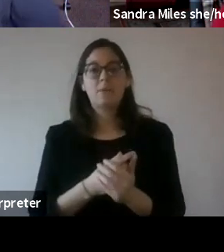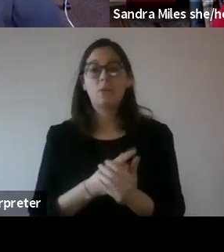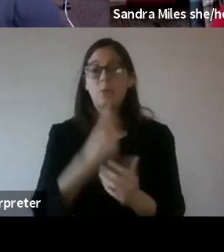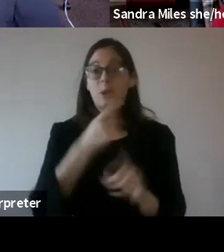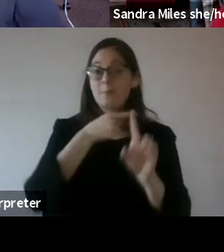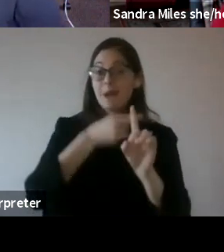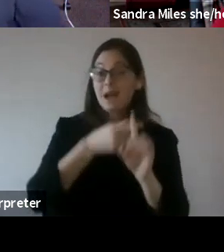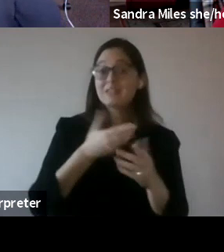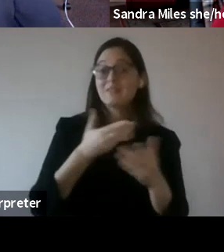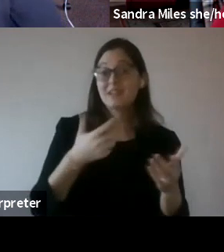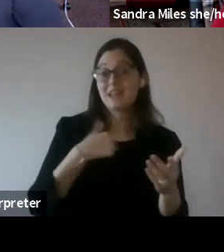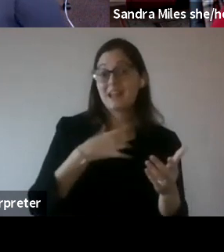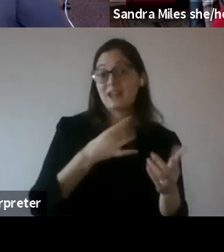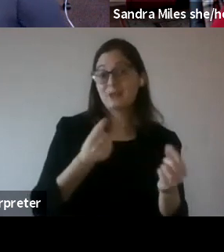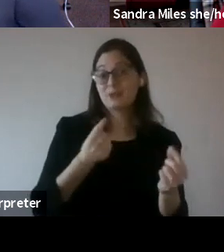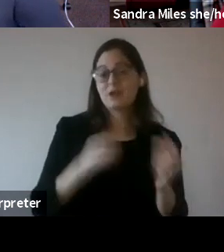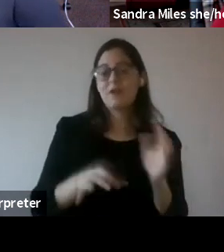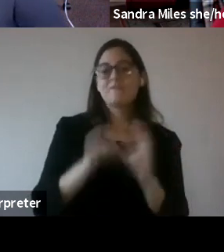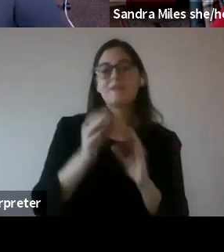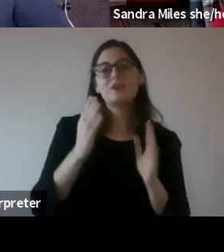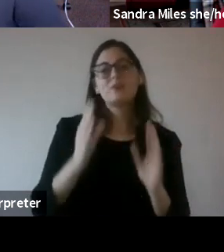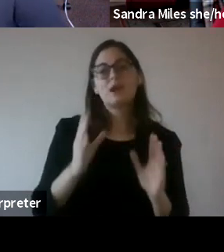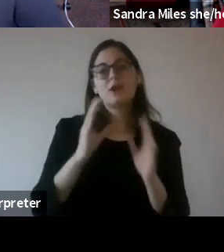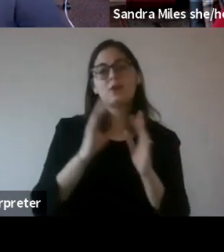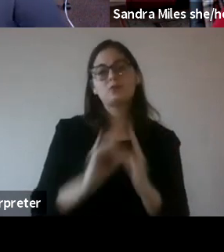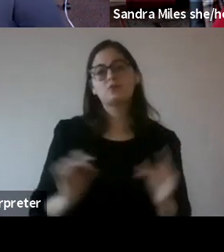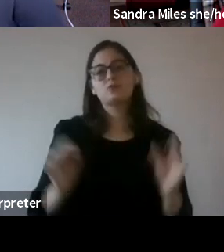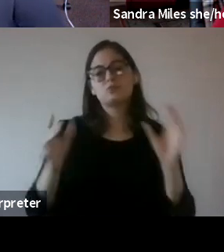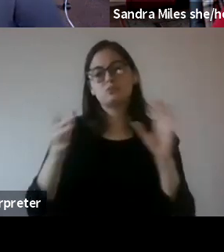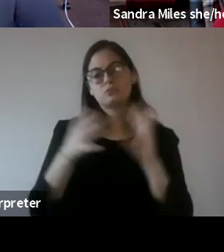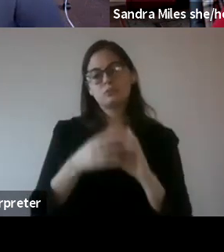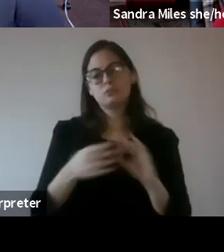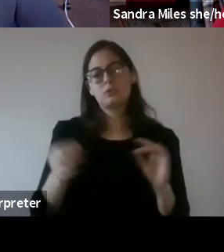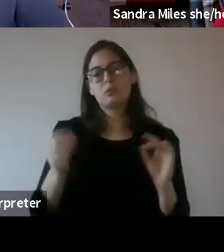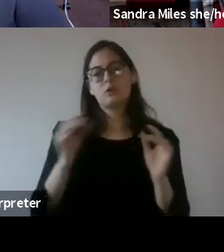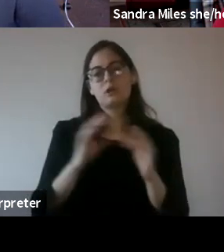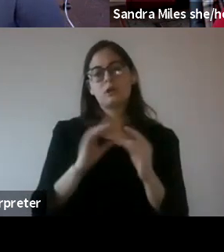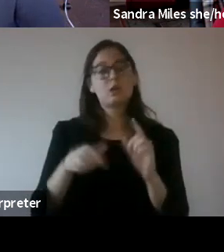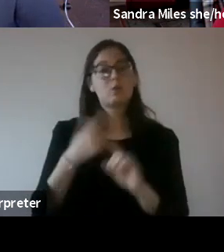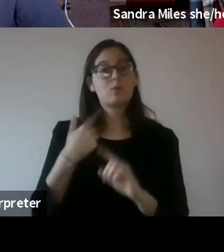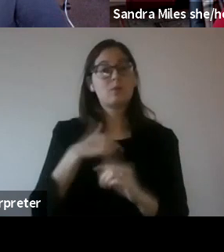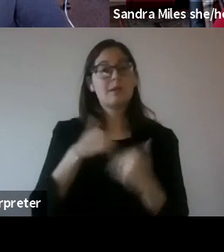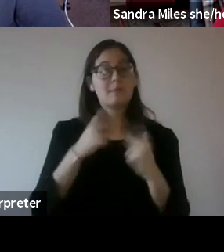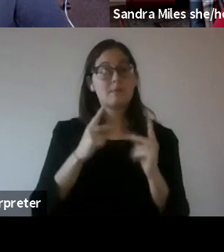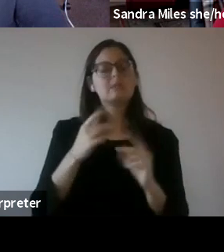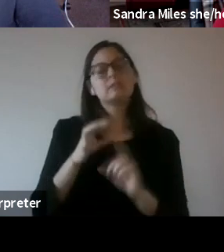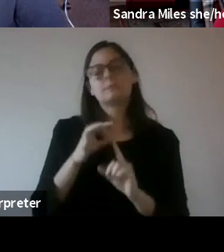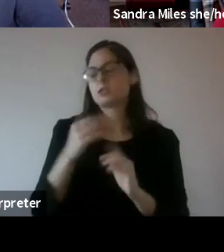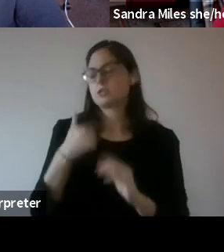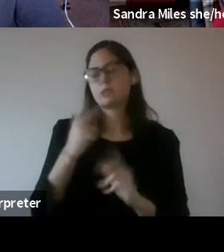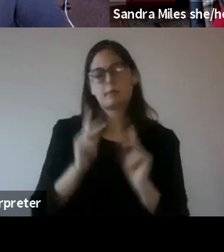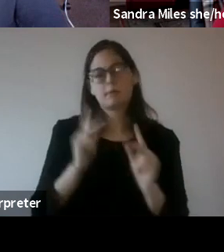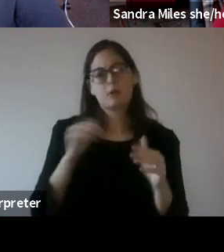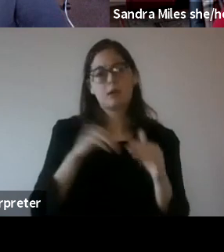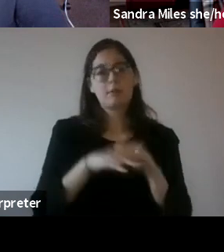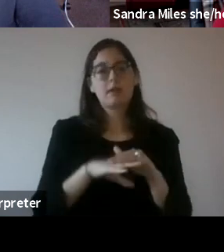thing that I like to do is find a way to tell a story that when we have people, especially young people, come in